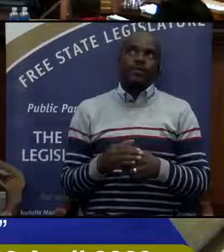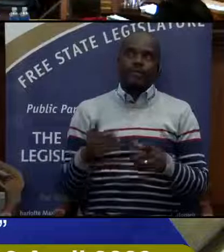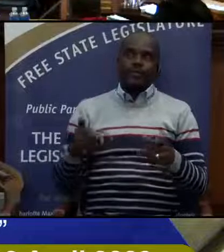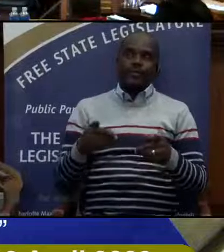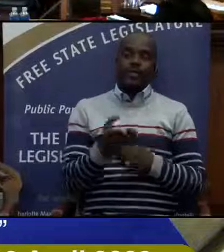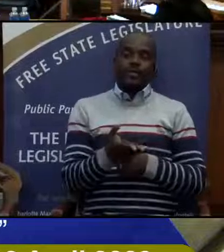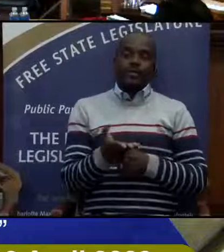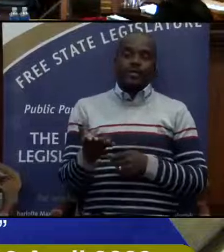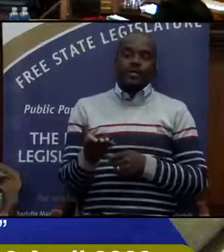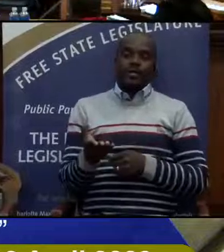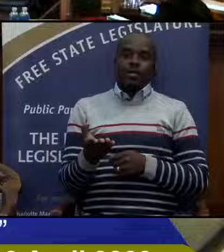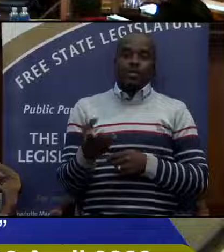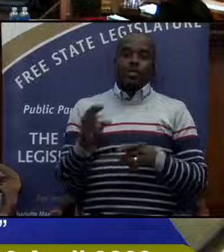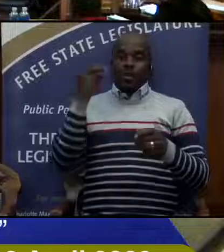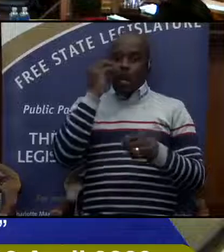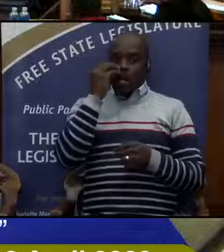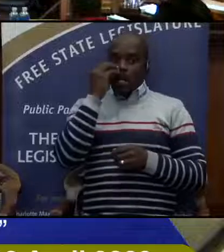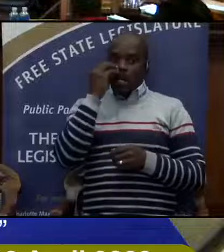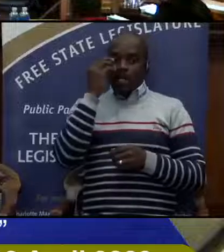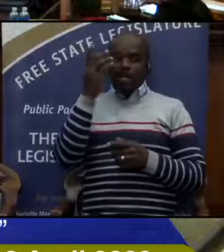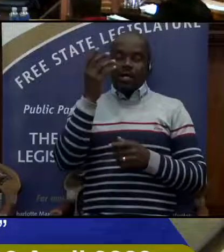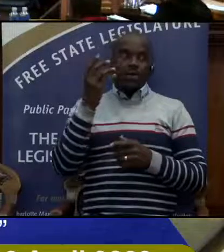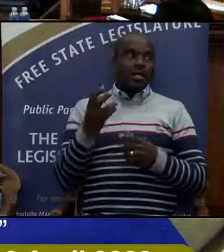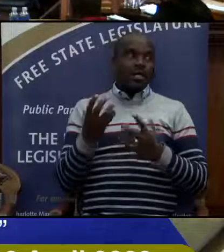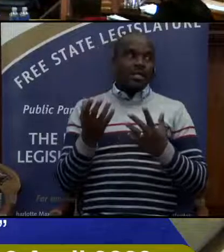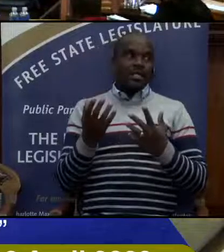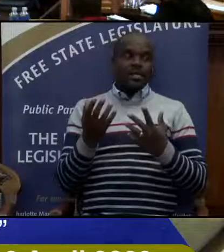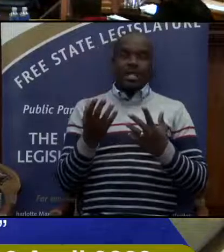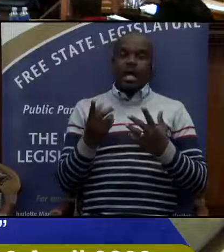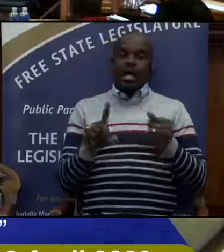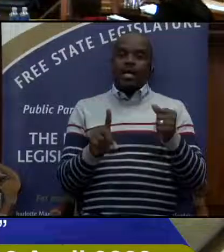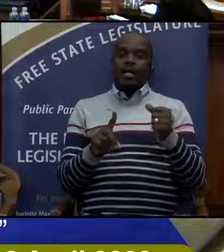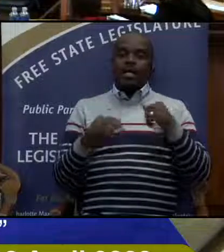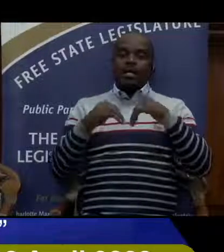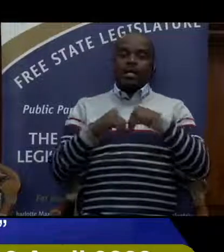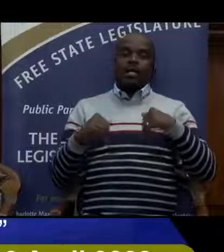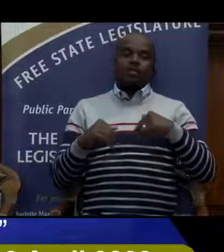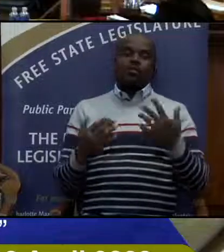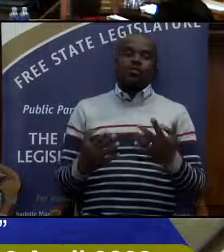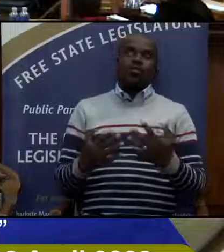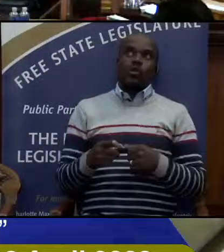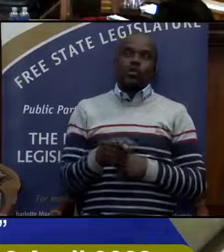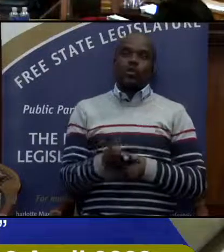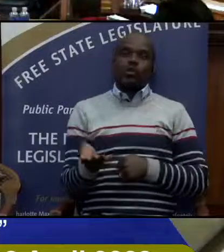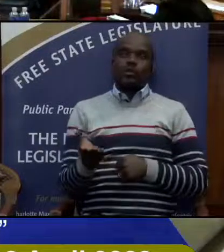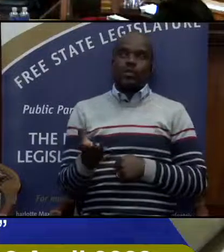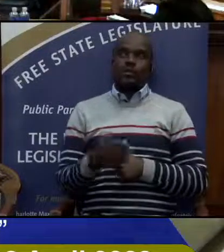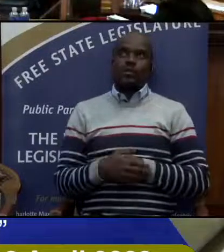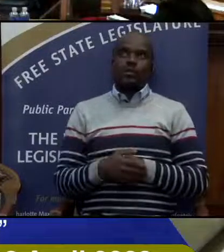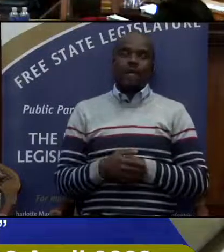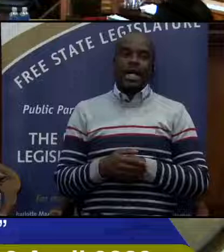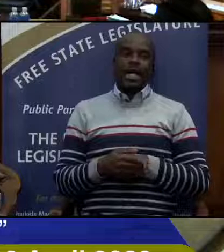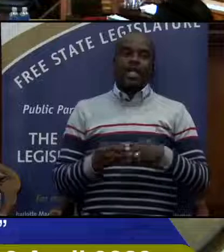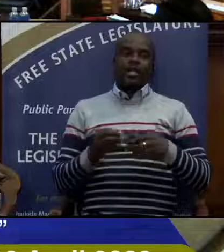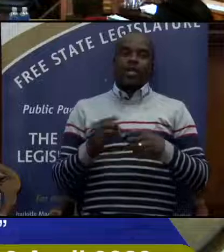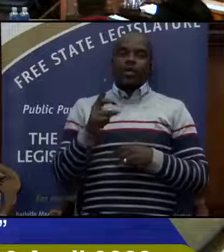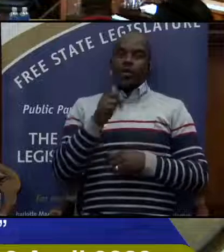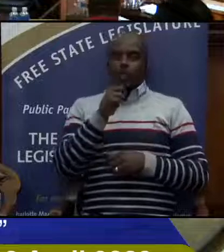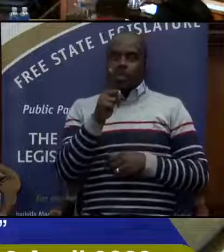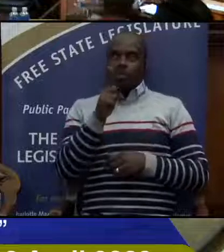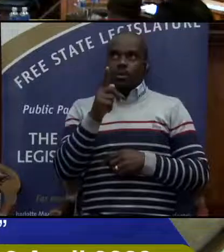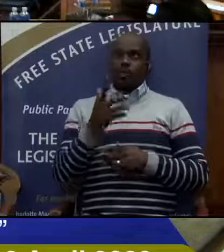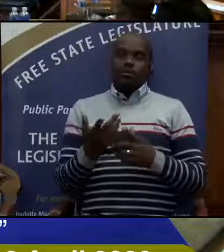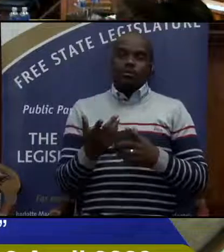political dispensation, alongside the constant references to white people as murderers and